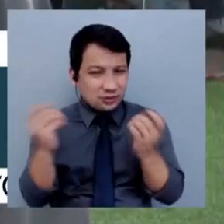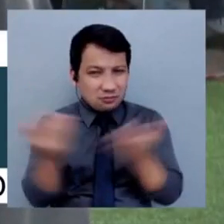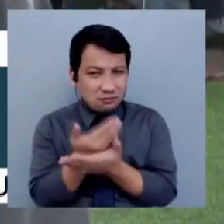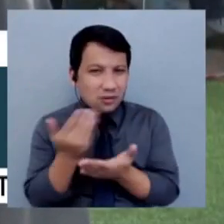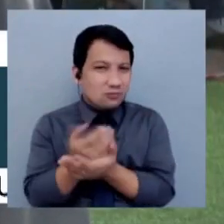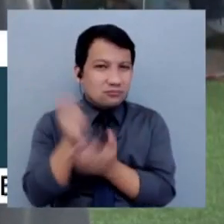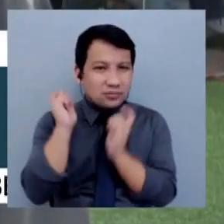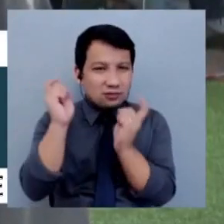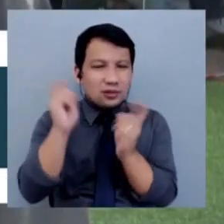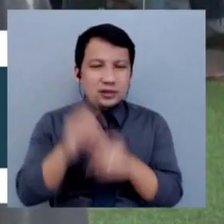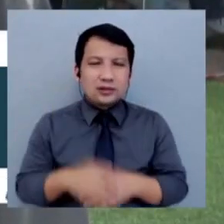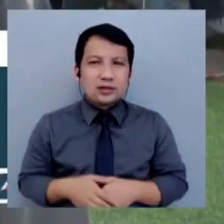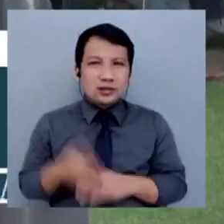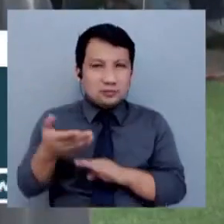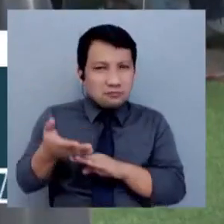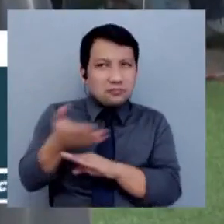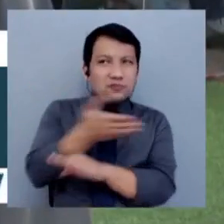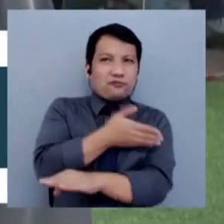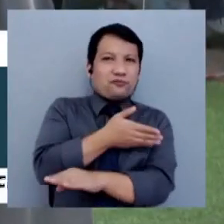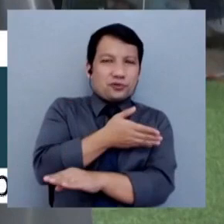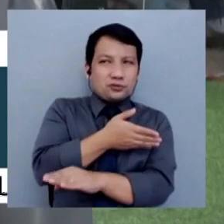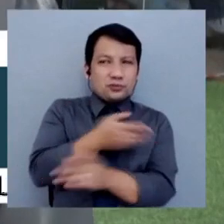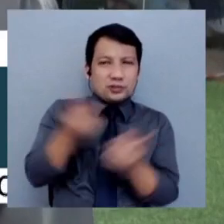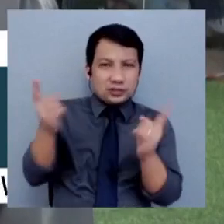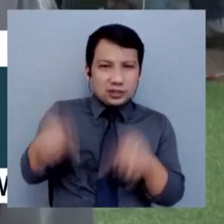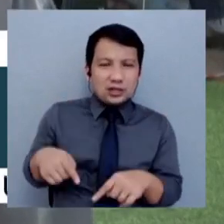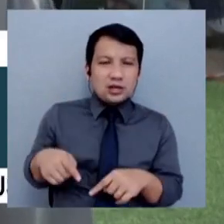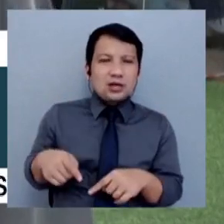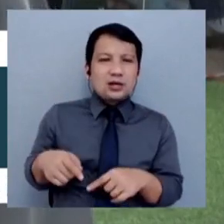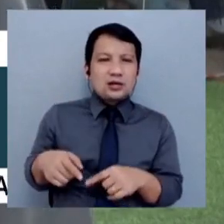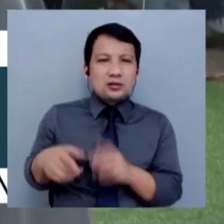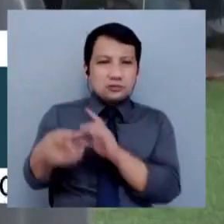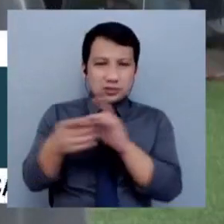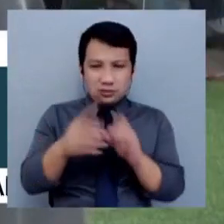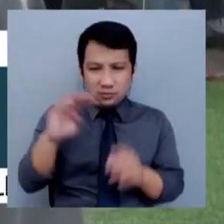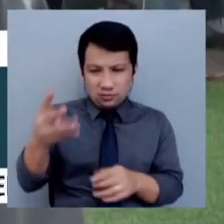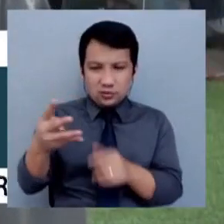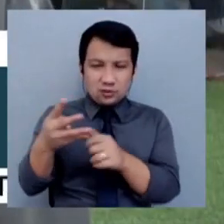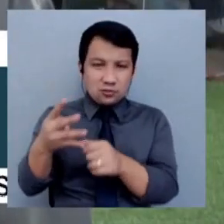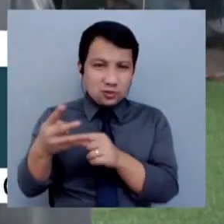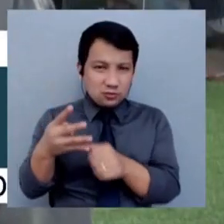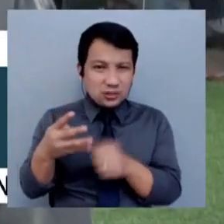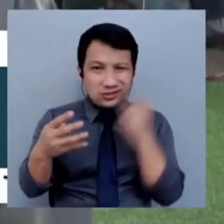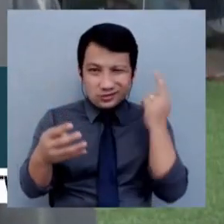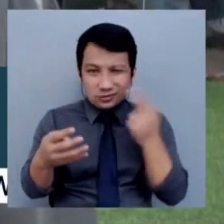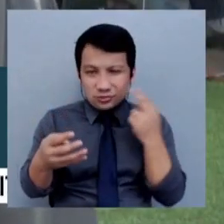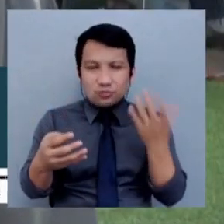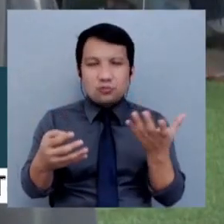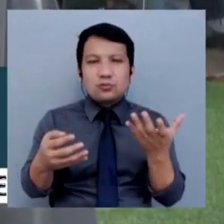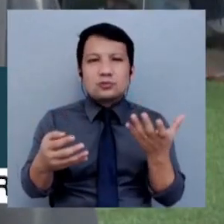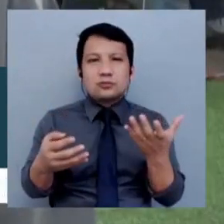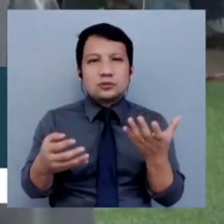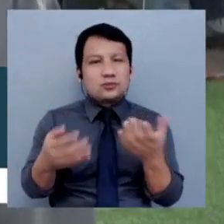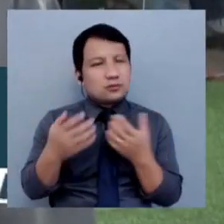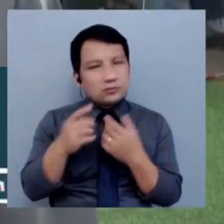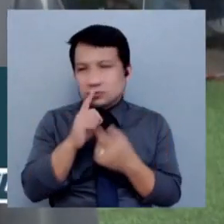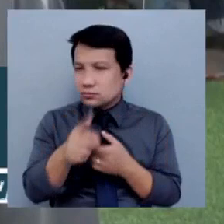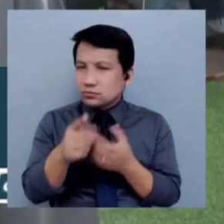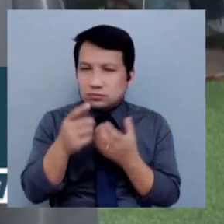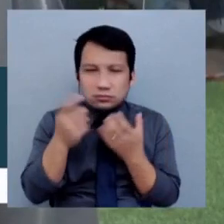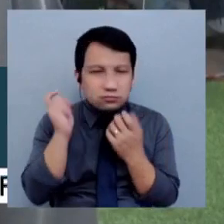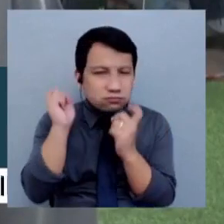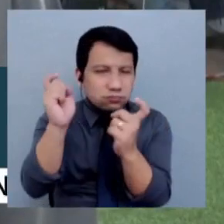Before, we were in the dark about the consequences associated with this fourth wave of COVID-19. This is too strong, and COVID